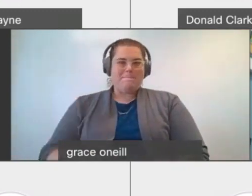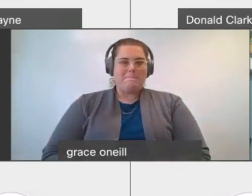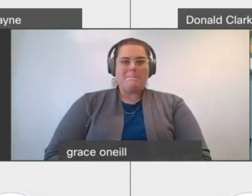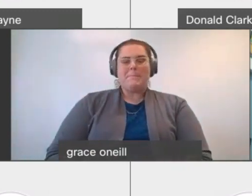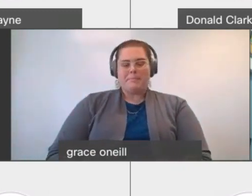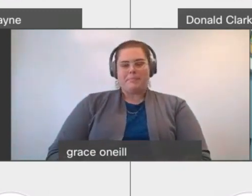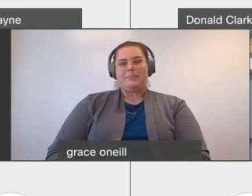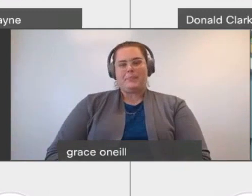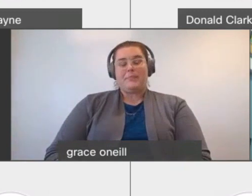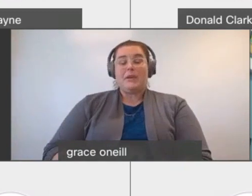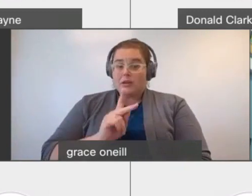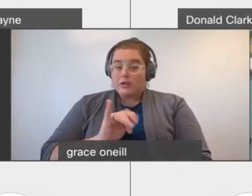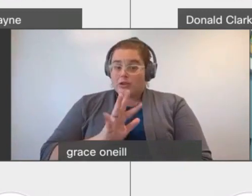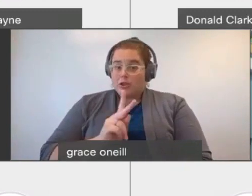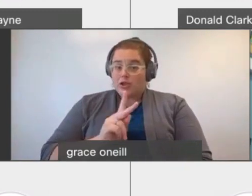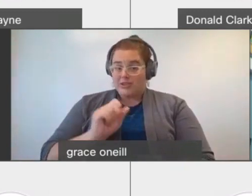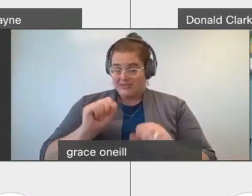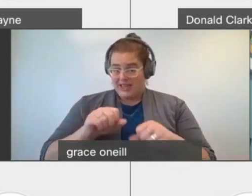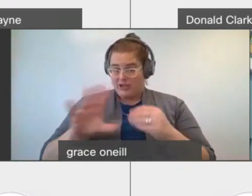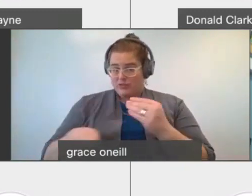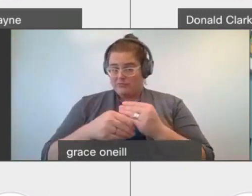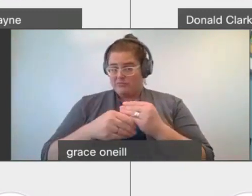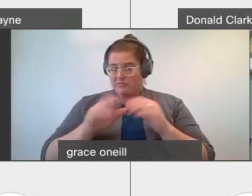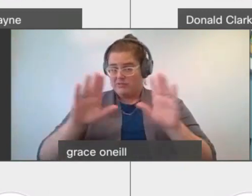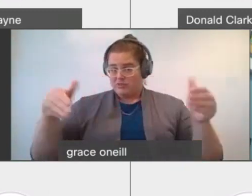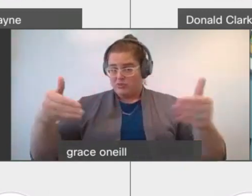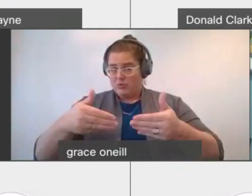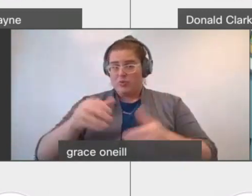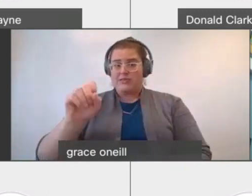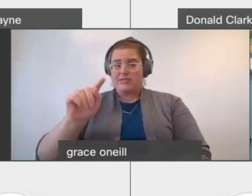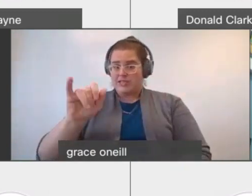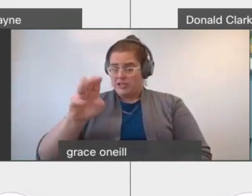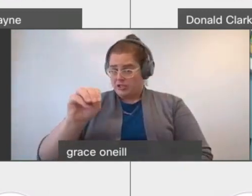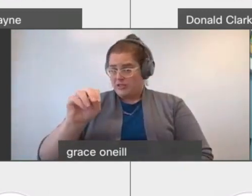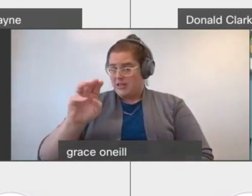So, Kirk, if you could introduce our folks from Station MD.